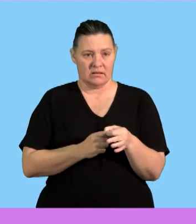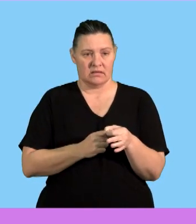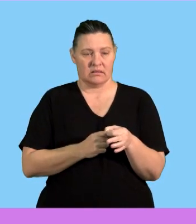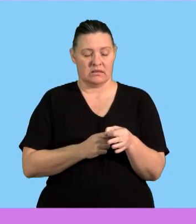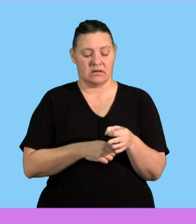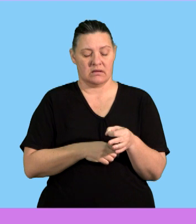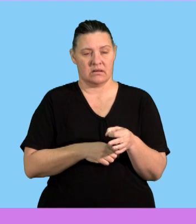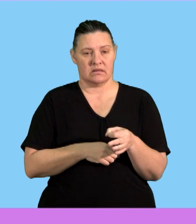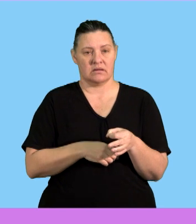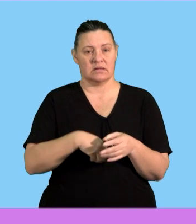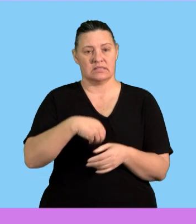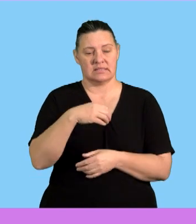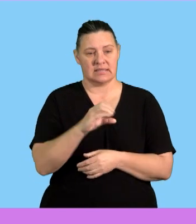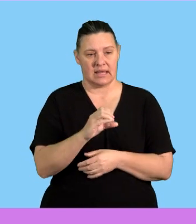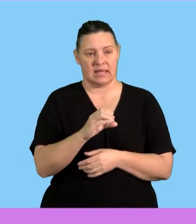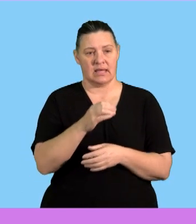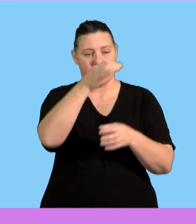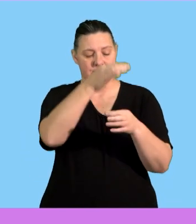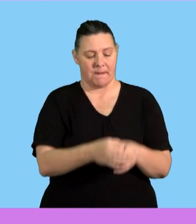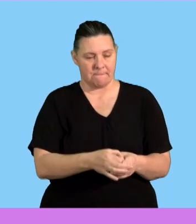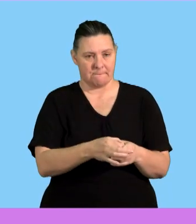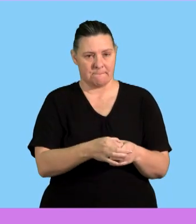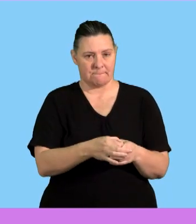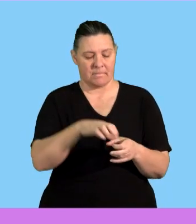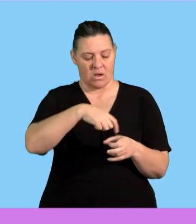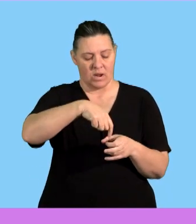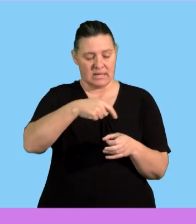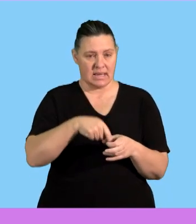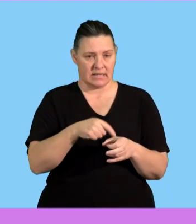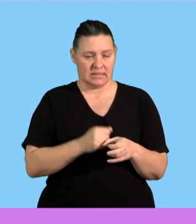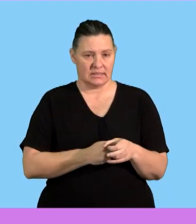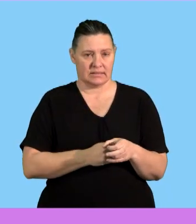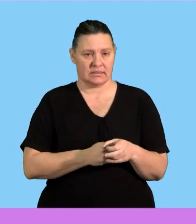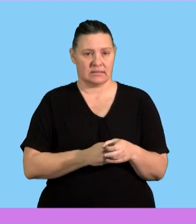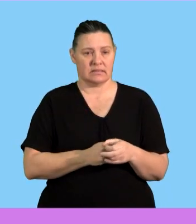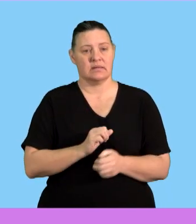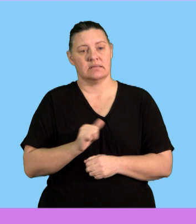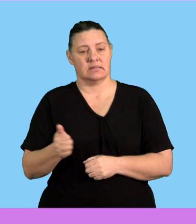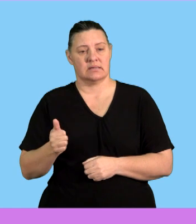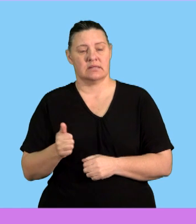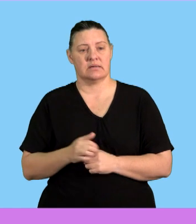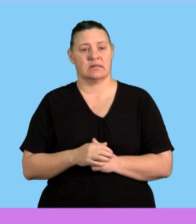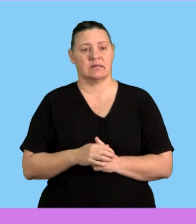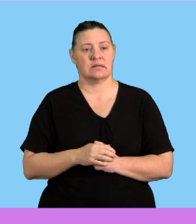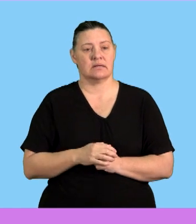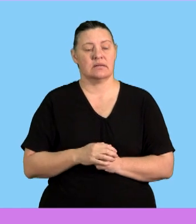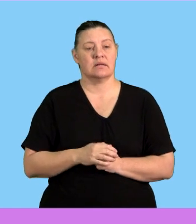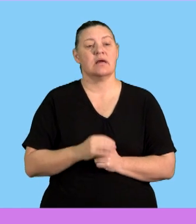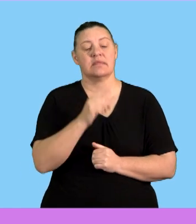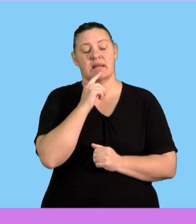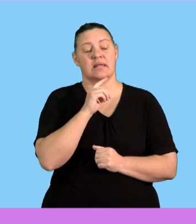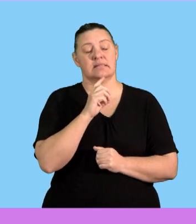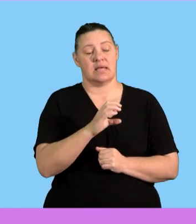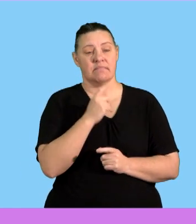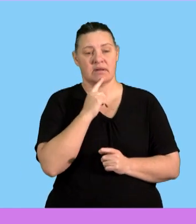Okay. And then insert the bobbin into the bobbin winder here at the bottom. Next step will be C. It says guide